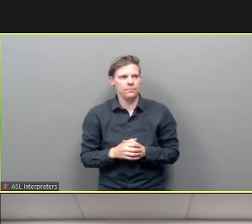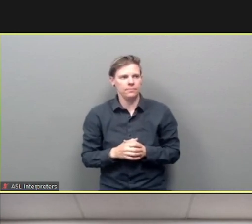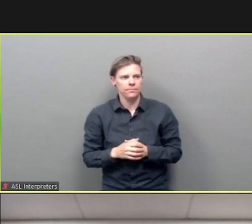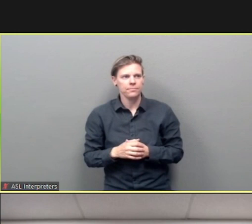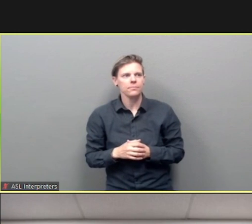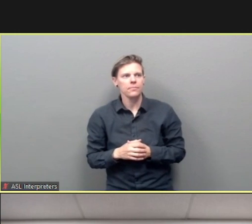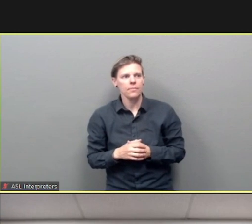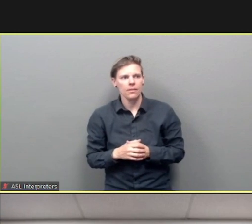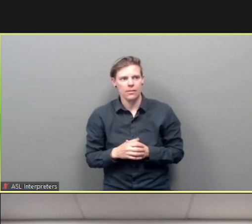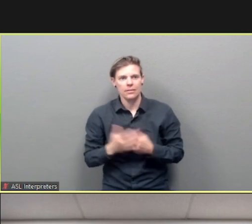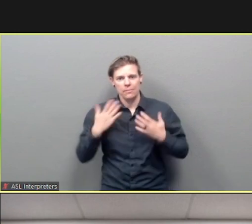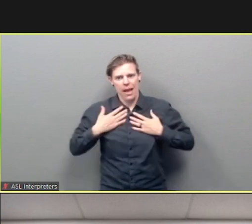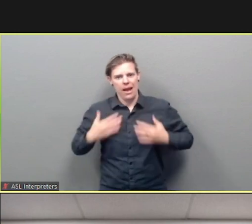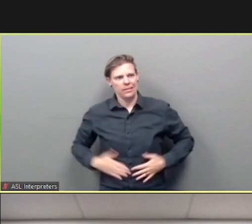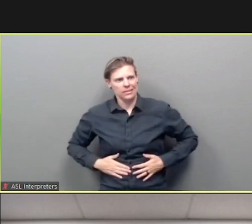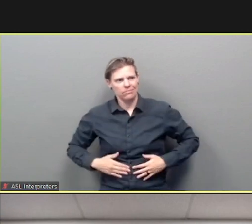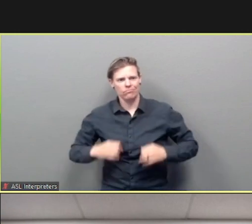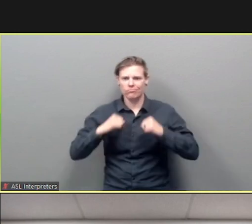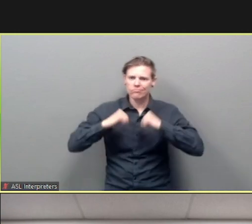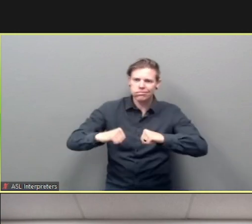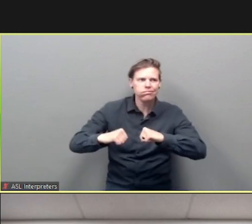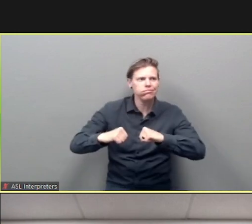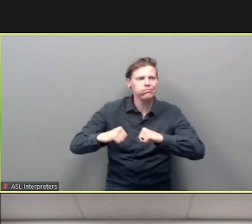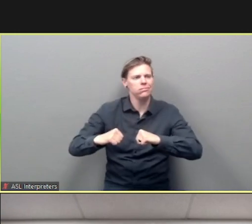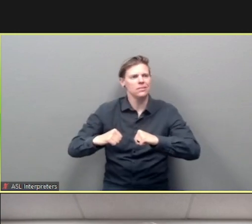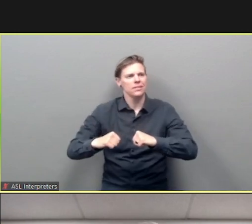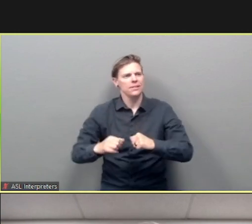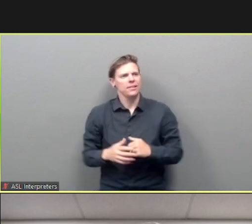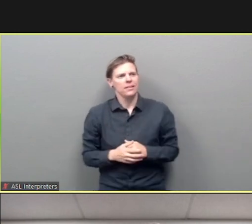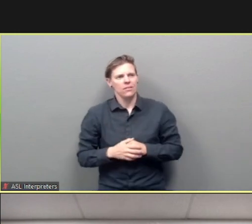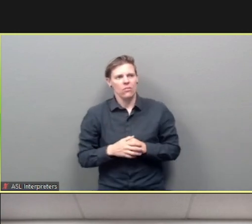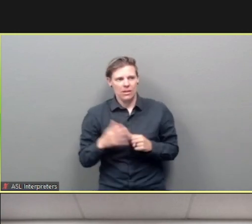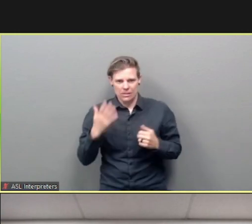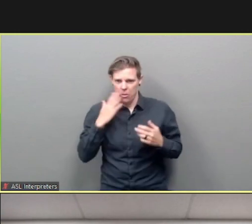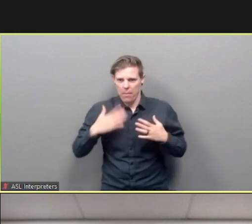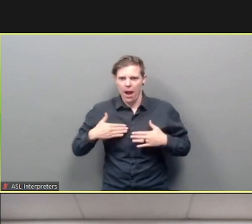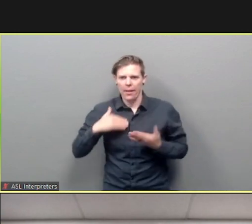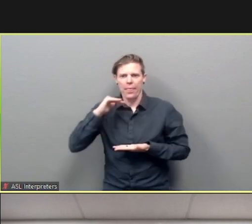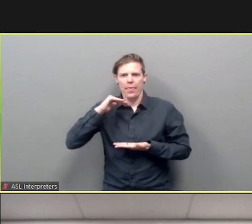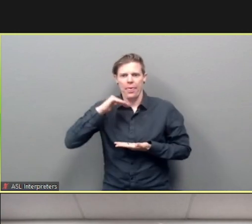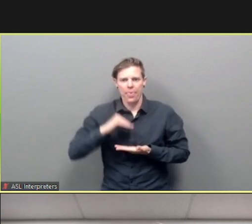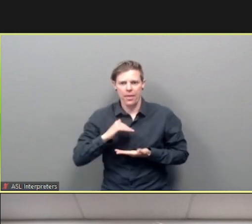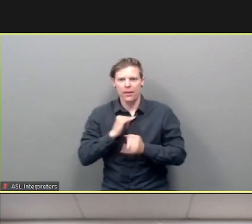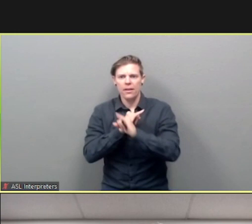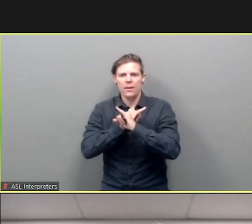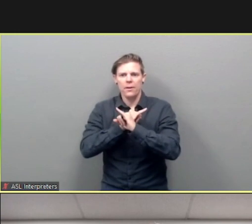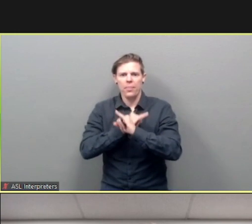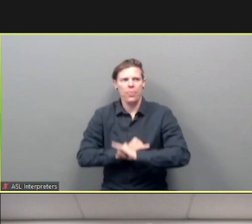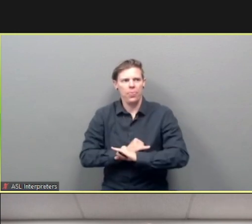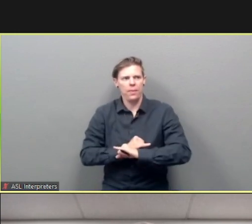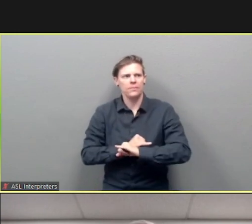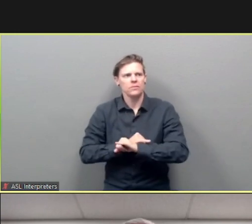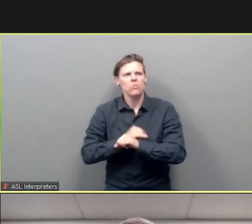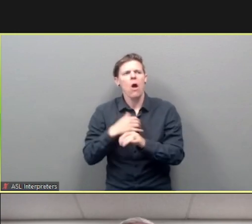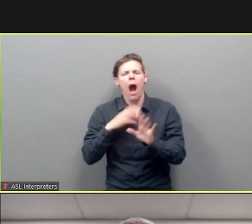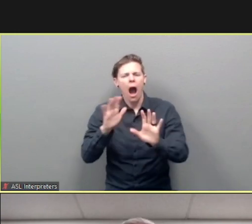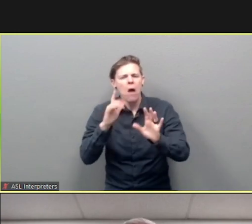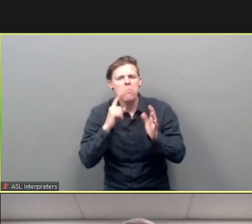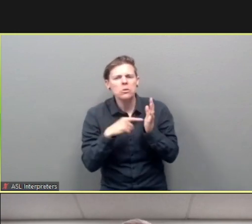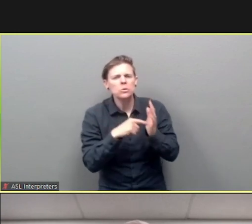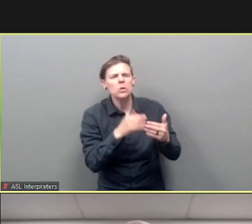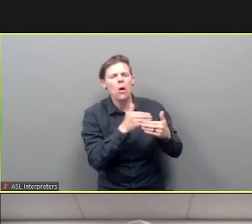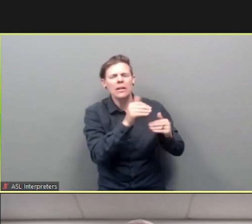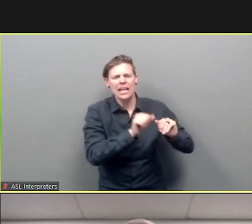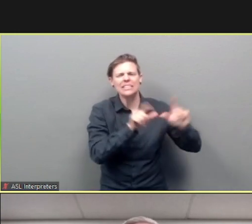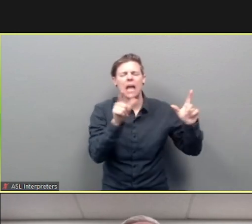resistance, or waning of immunity from vaccines. And so I'm going to show you this slide, and the next slide, if you don't